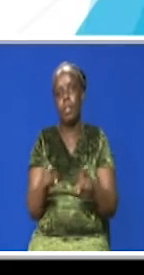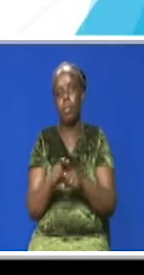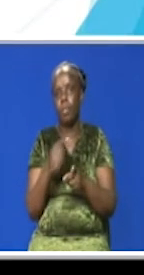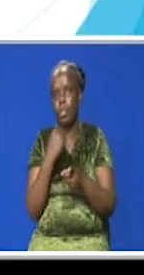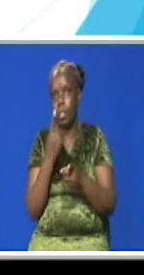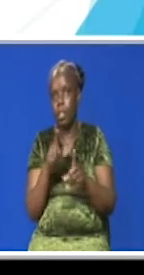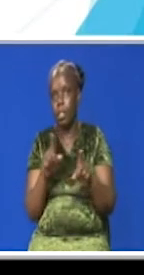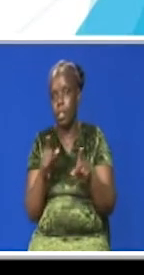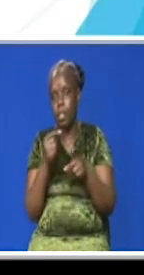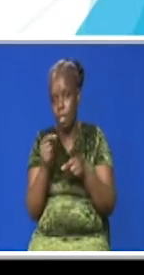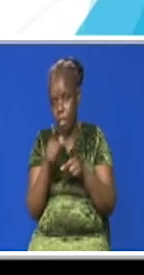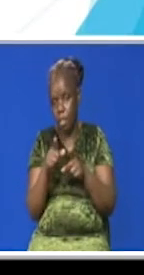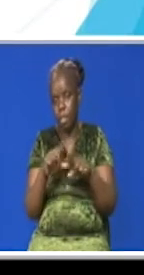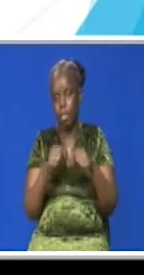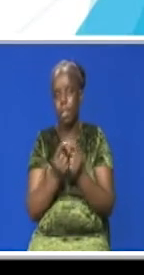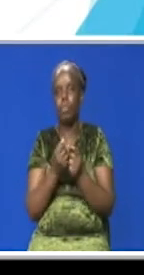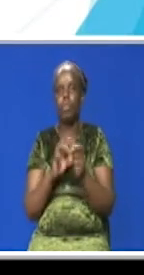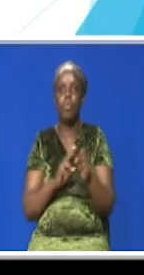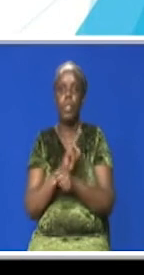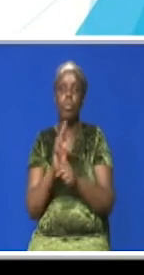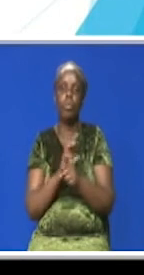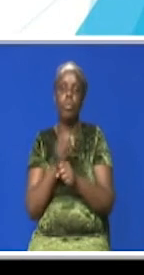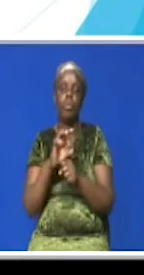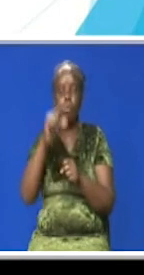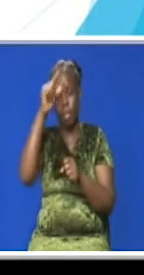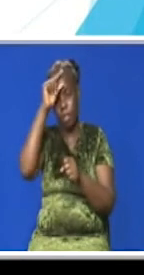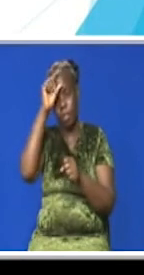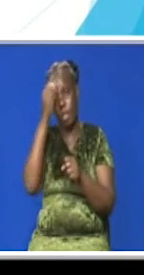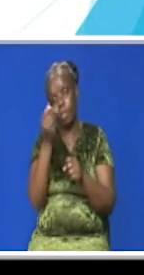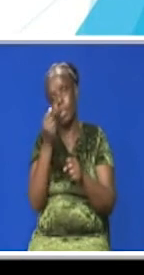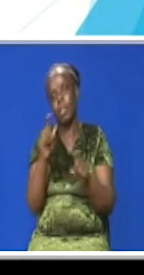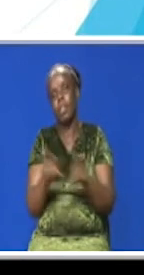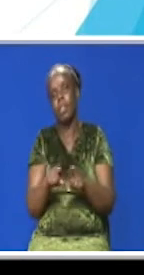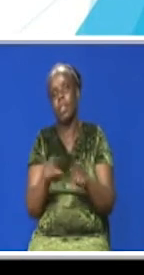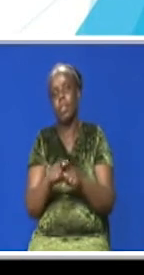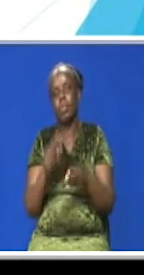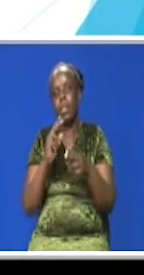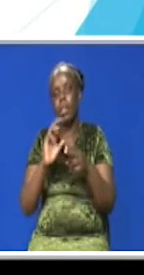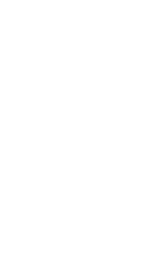form of expenditure is also called capital expenditure.